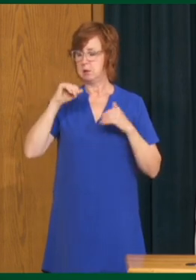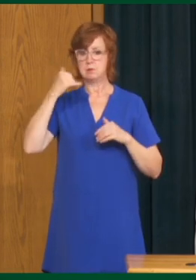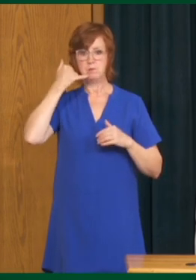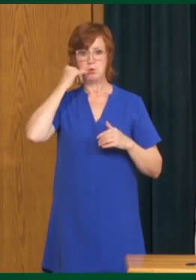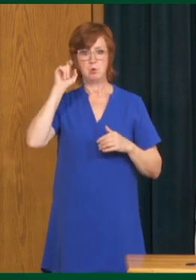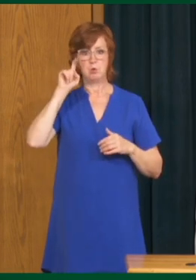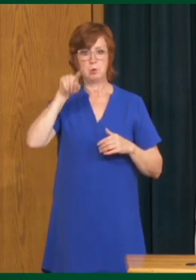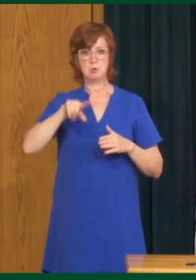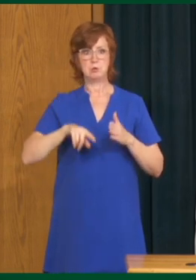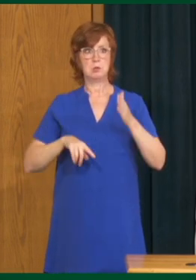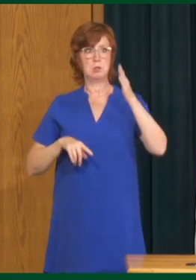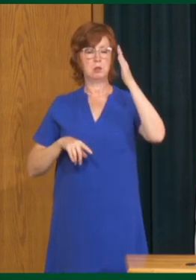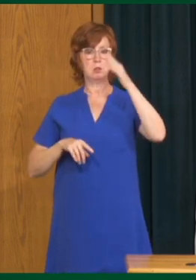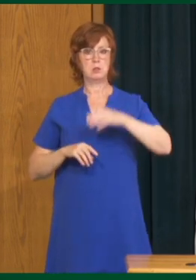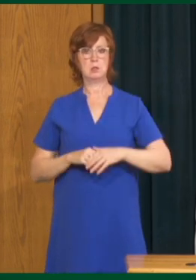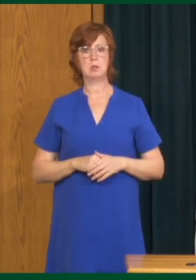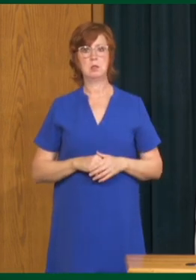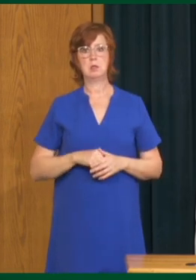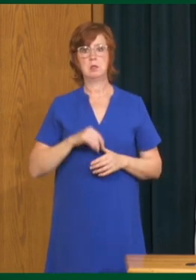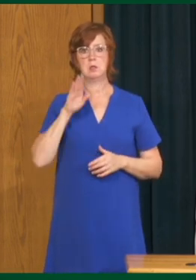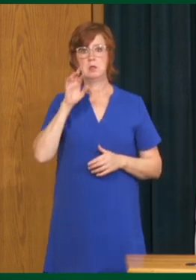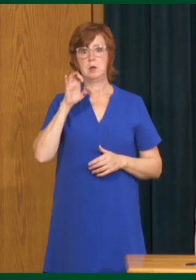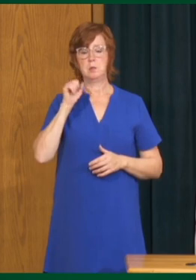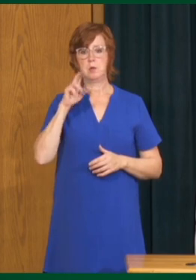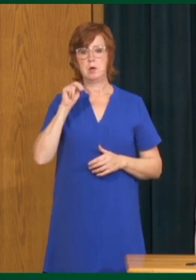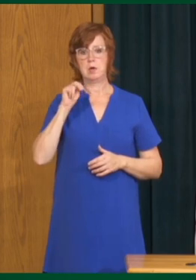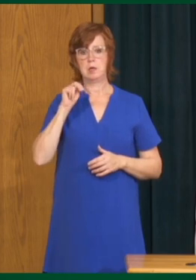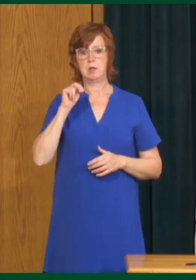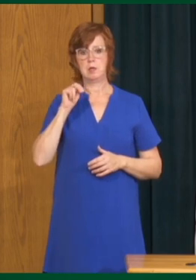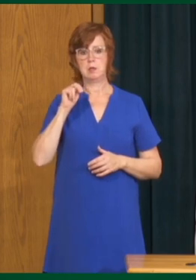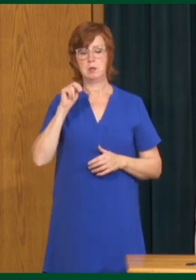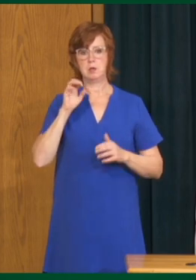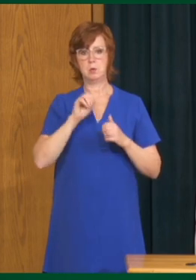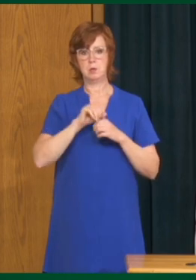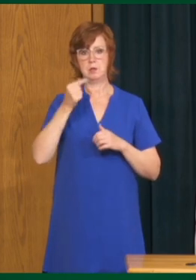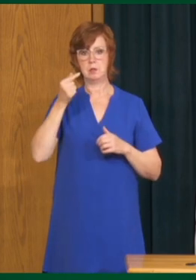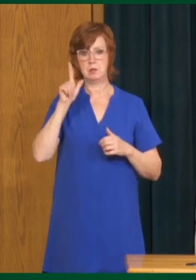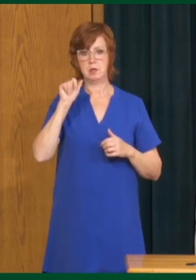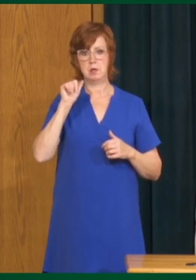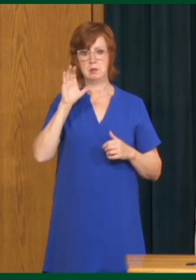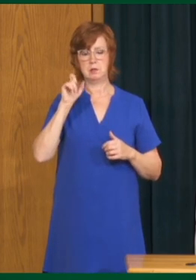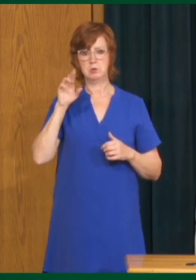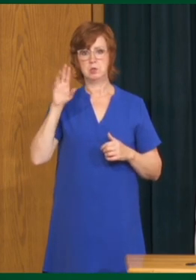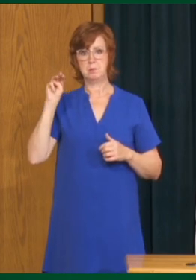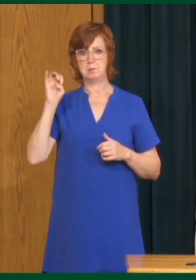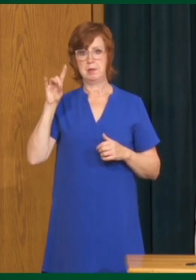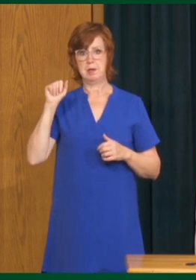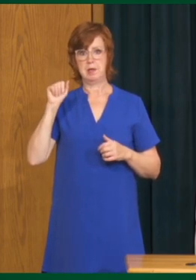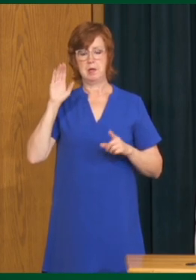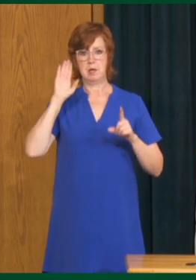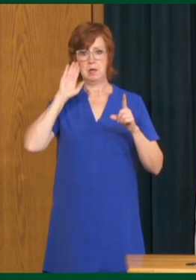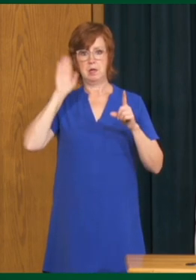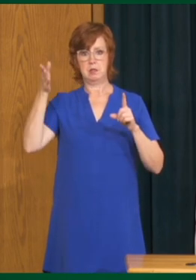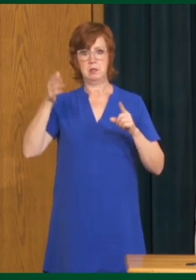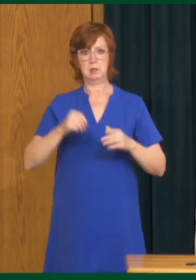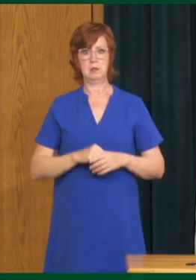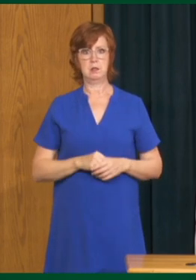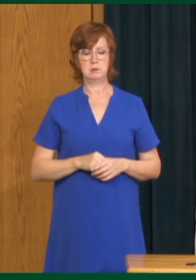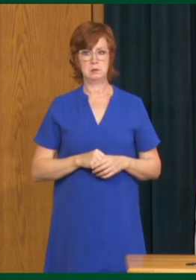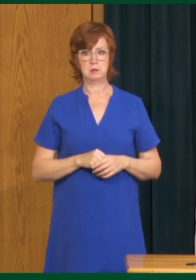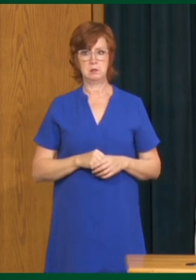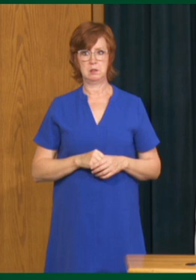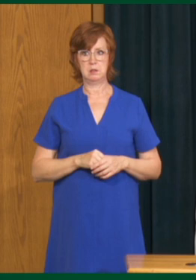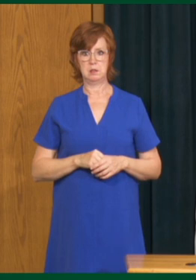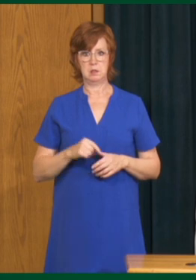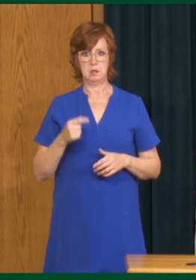line. We have Brian Zinchuk with Glacier Media. Hi, Brian Zinchuk. I'm relatively